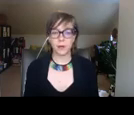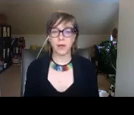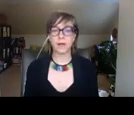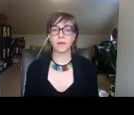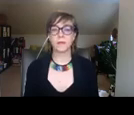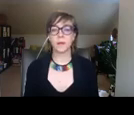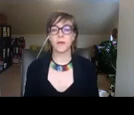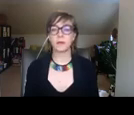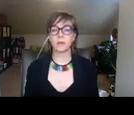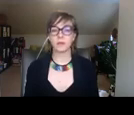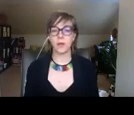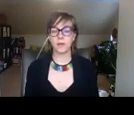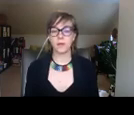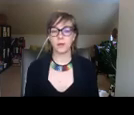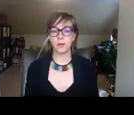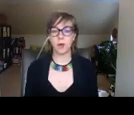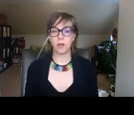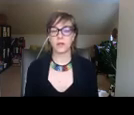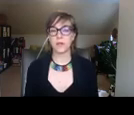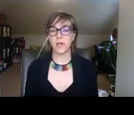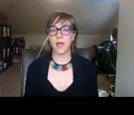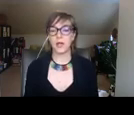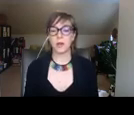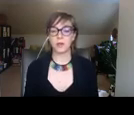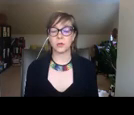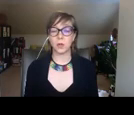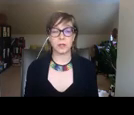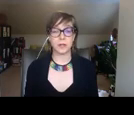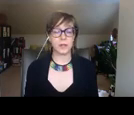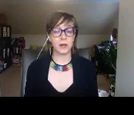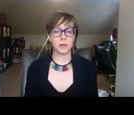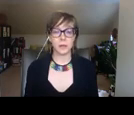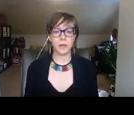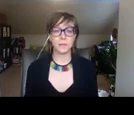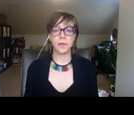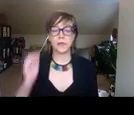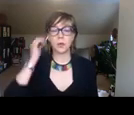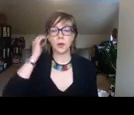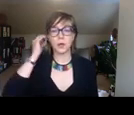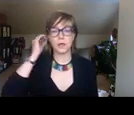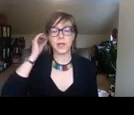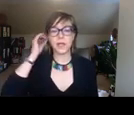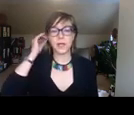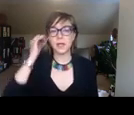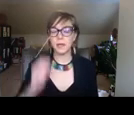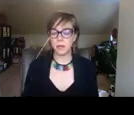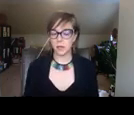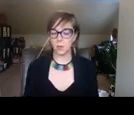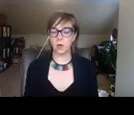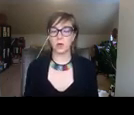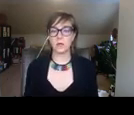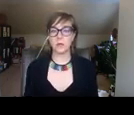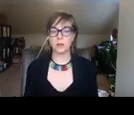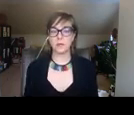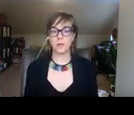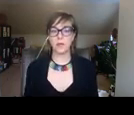quite negative. He was a survivor of the Holocaust, and he also lost his entire family in the Holocaust, and yet he went